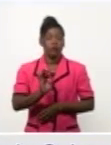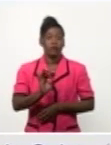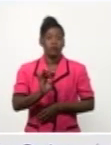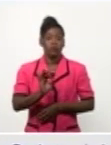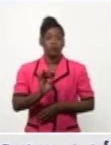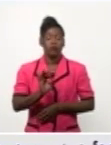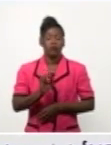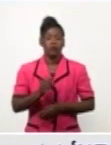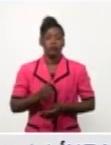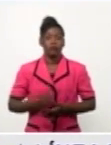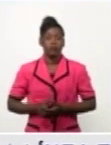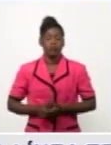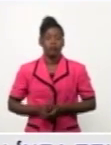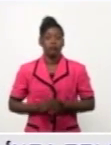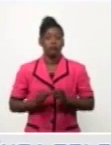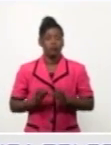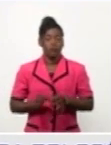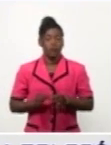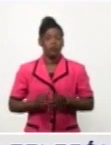5.50%.